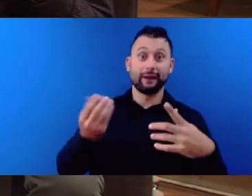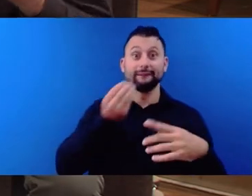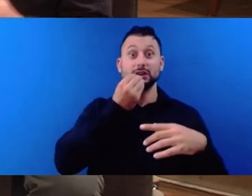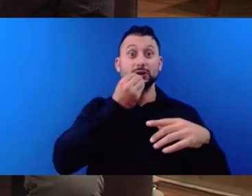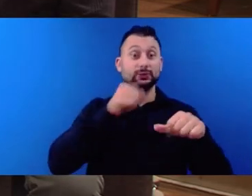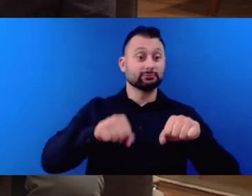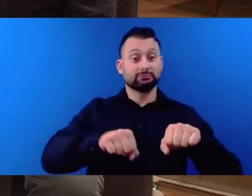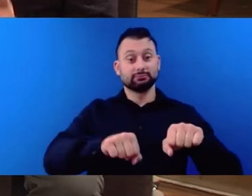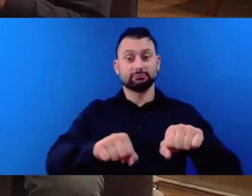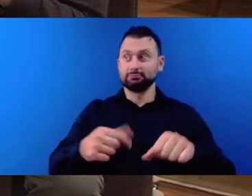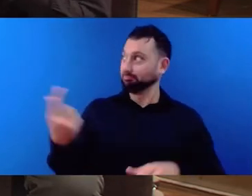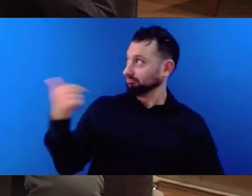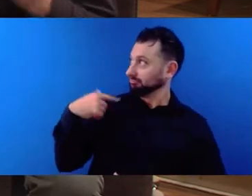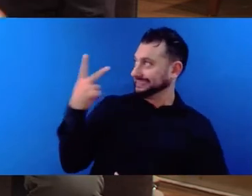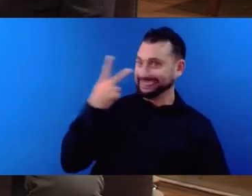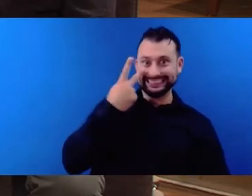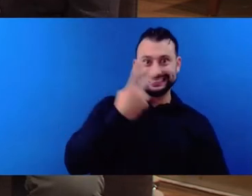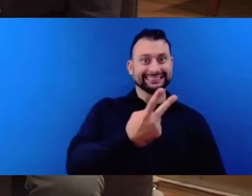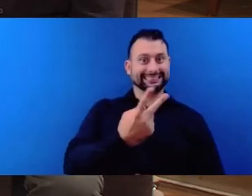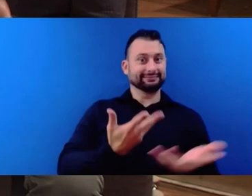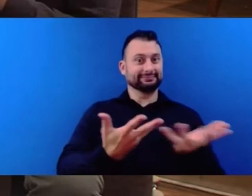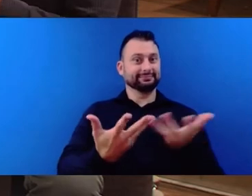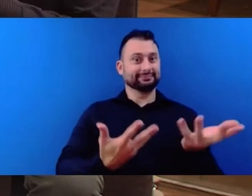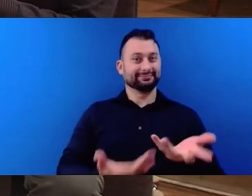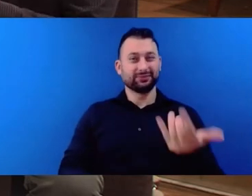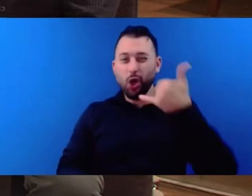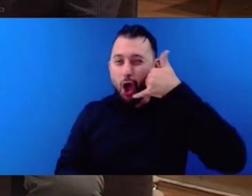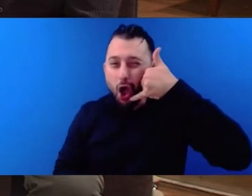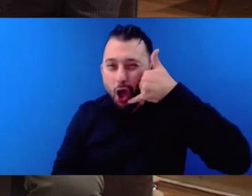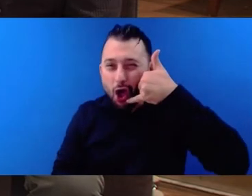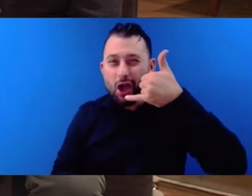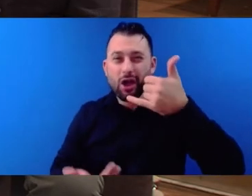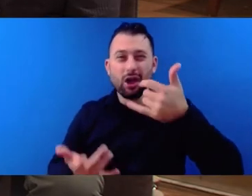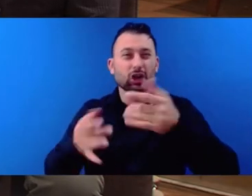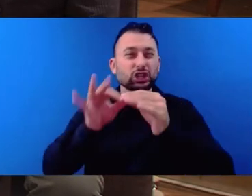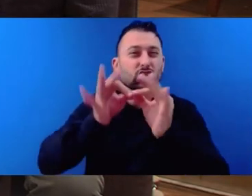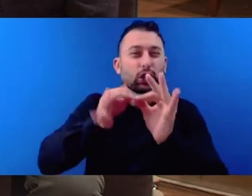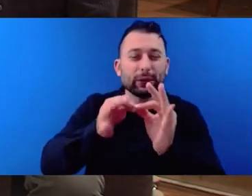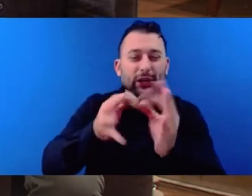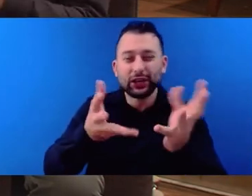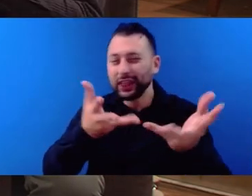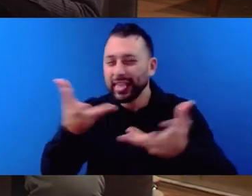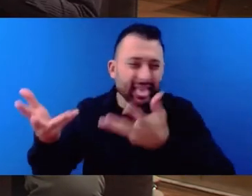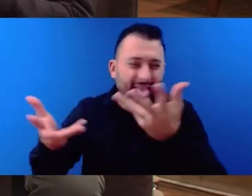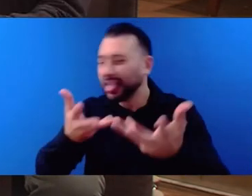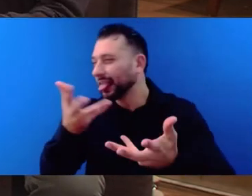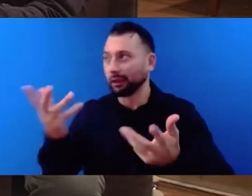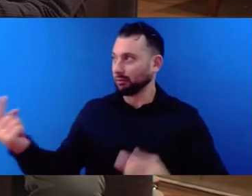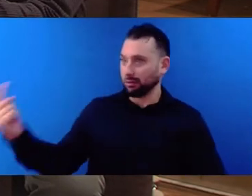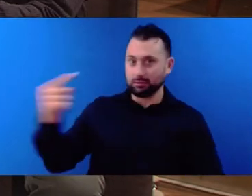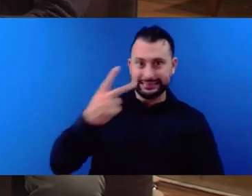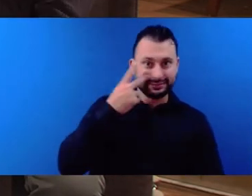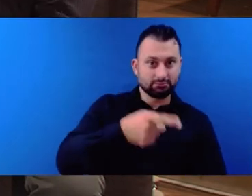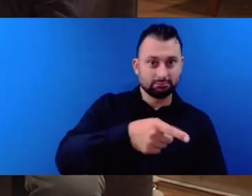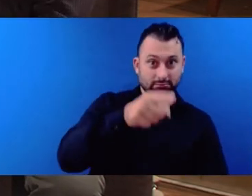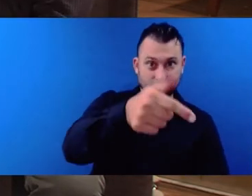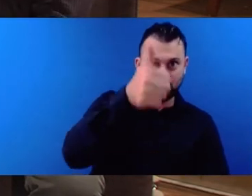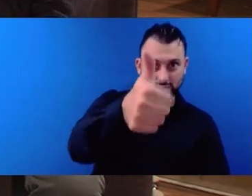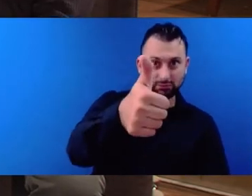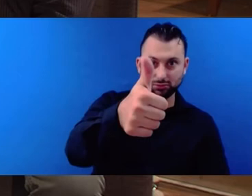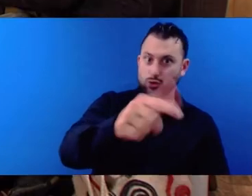whereas it's more abstract on the telephone. That would help a lot, absolutely. I completely agree. No